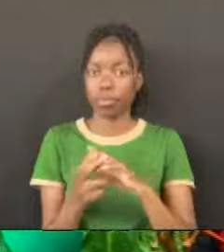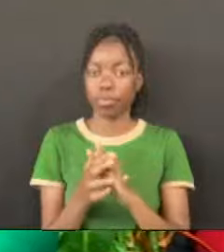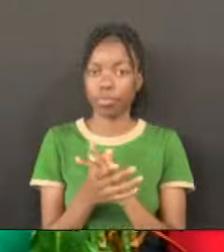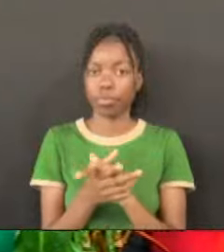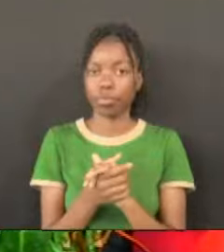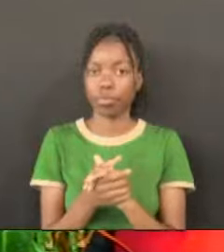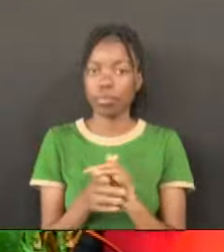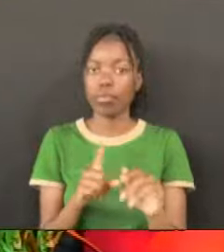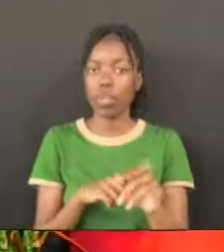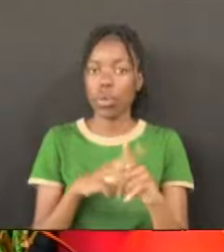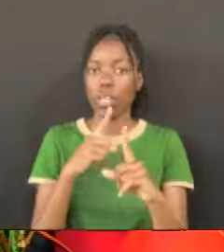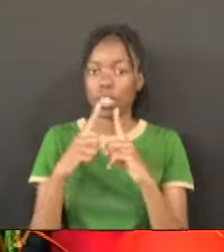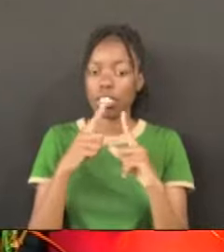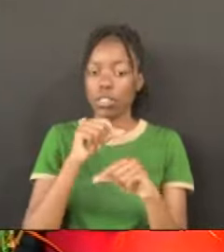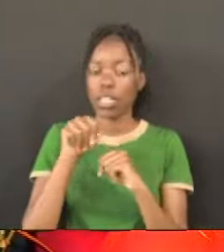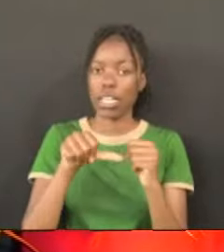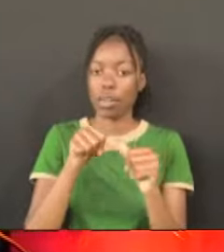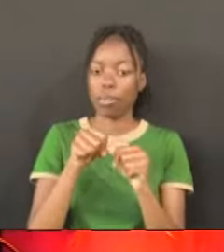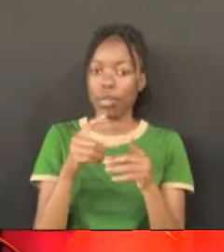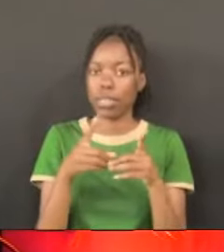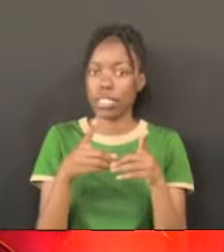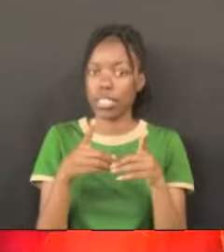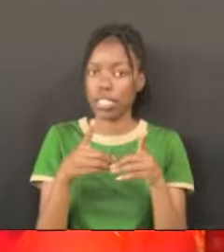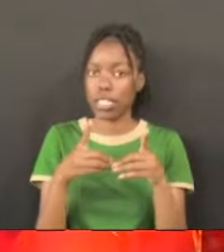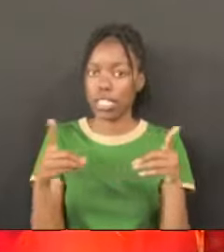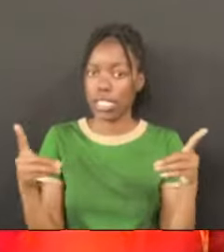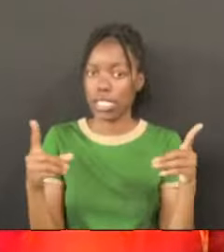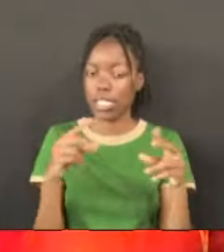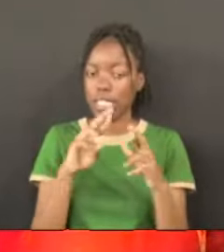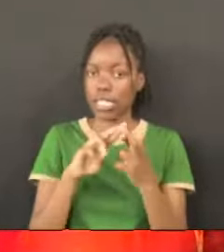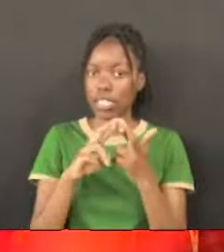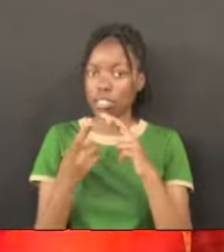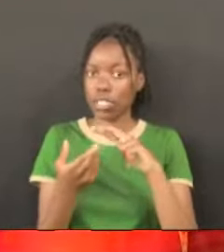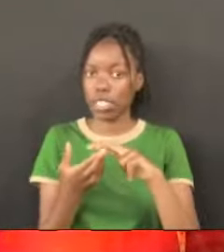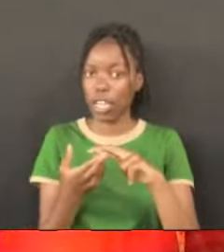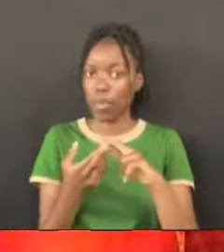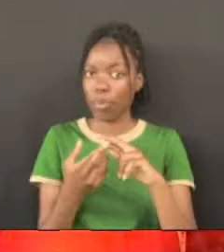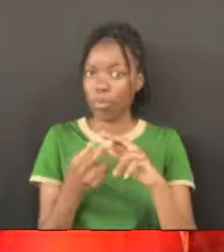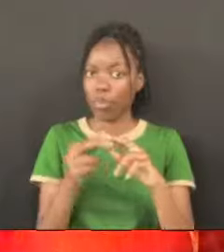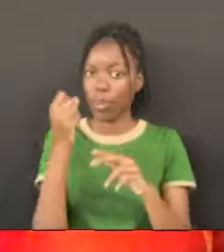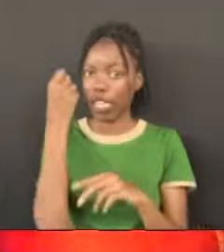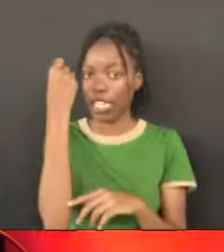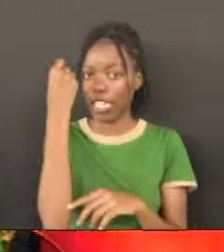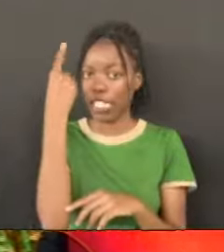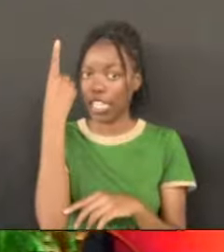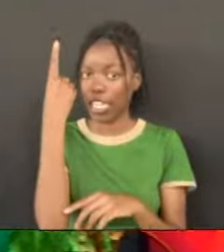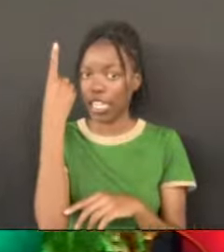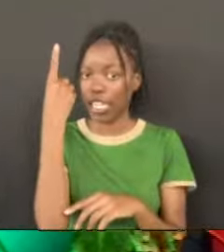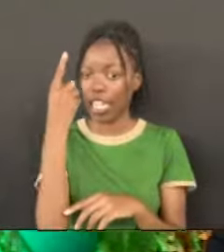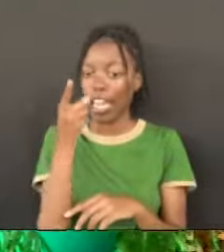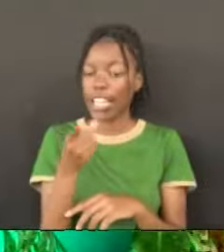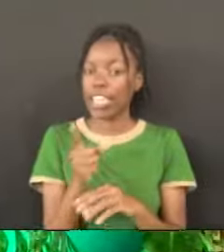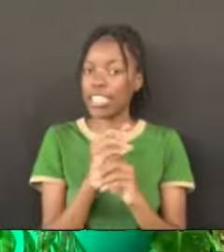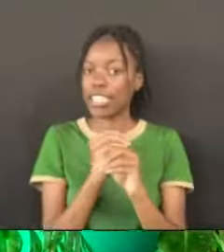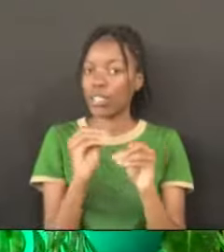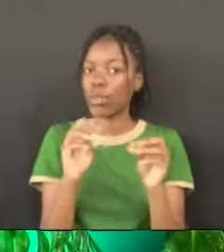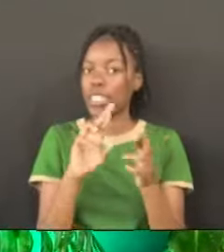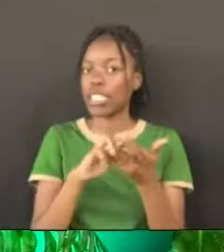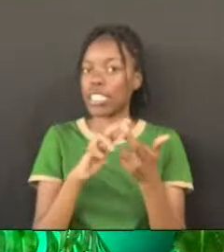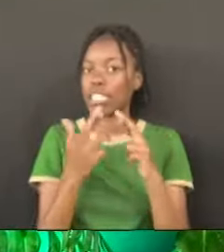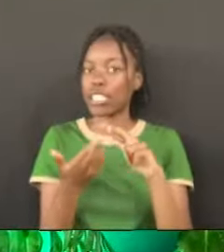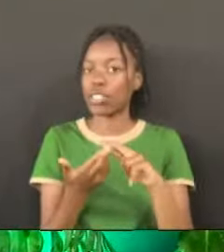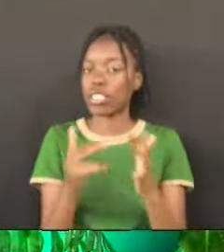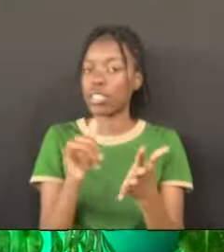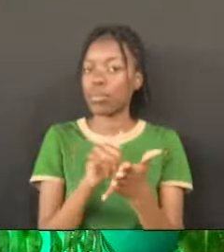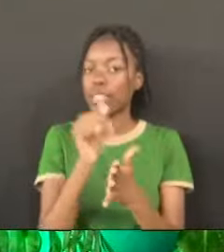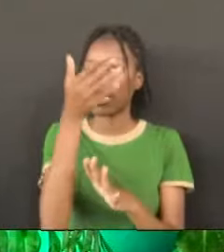When I talk about distance relationship, you understand. That is not the kind of relationship that